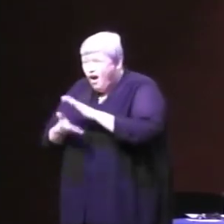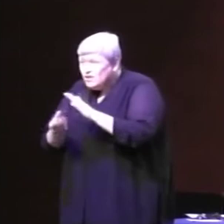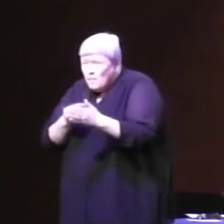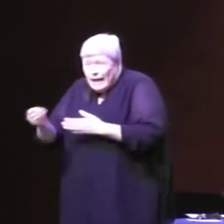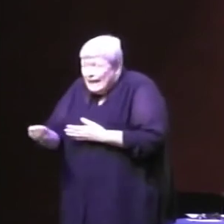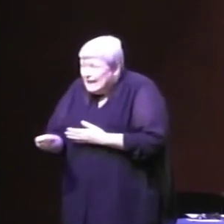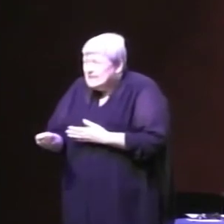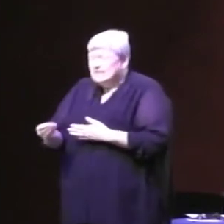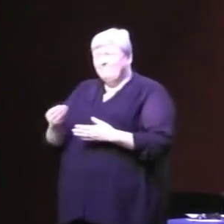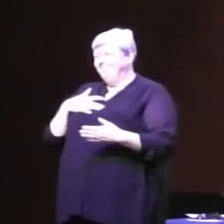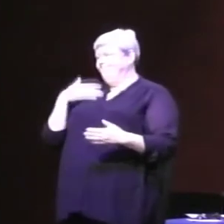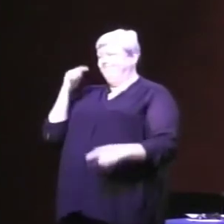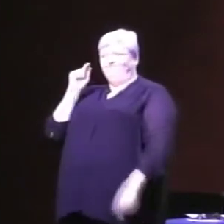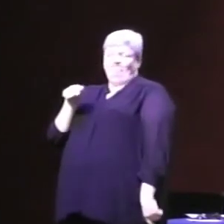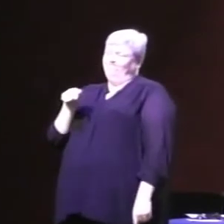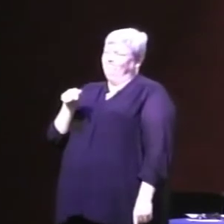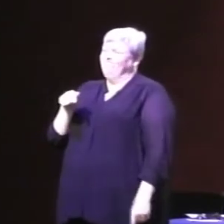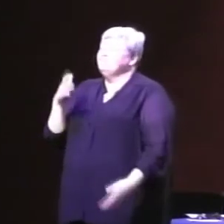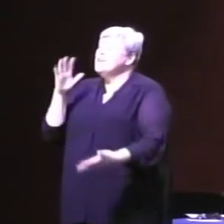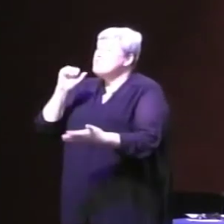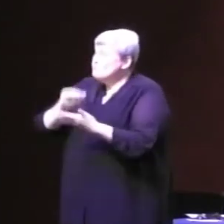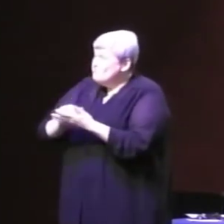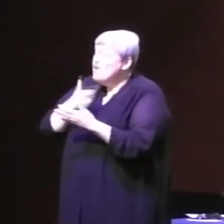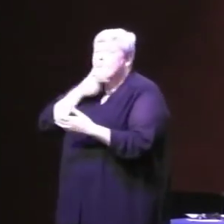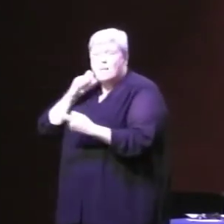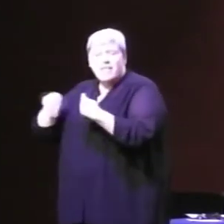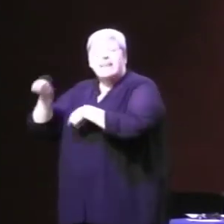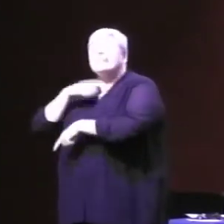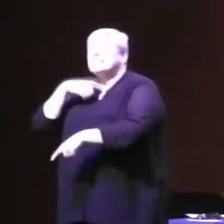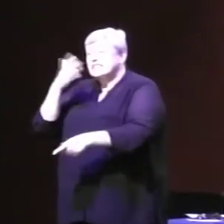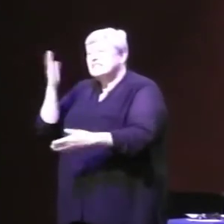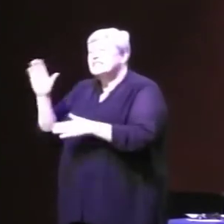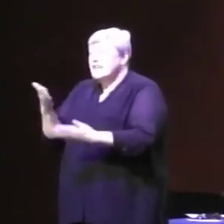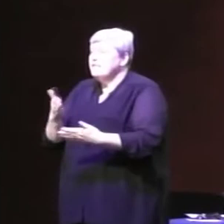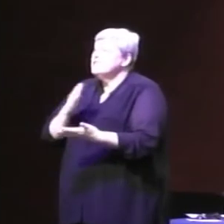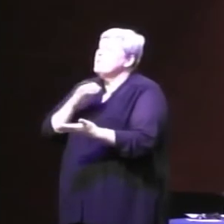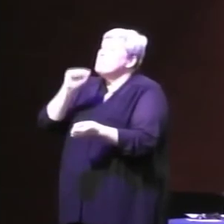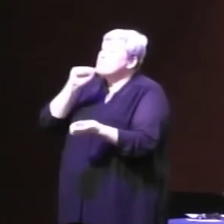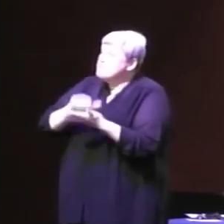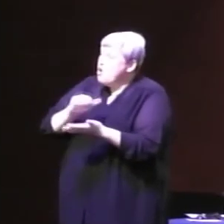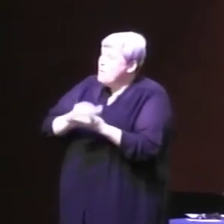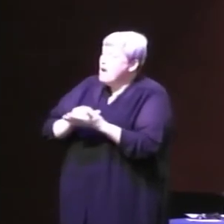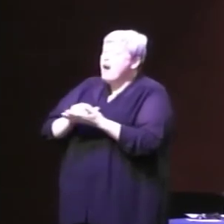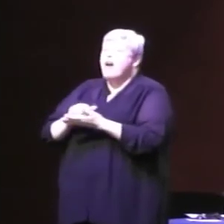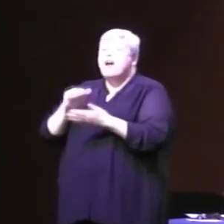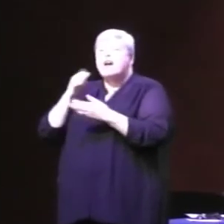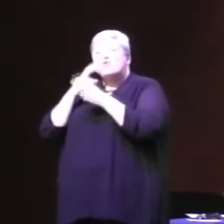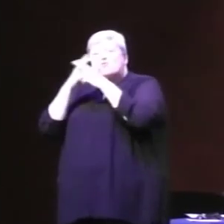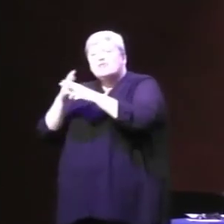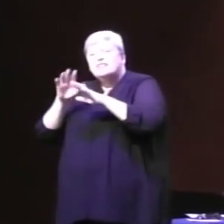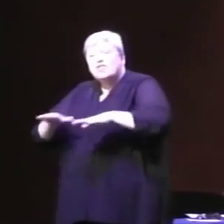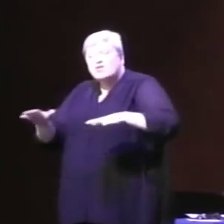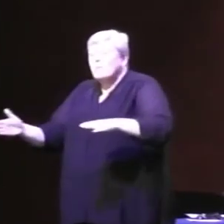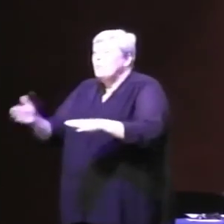carers signed up for. Decent public services mean proper childcare facilities for our